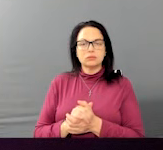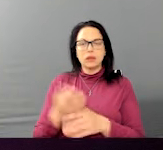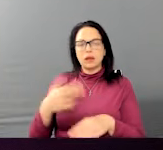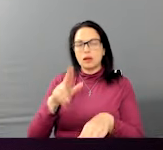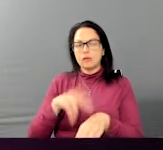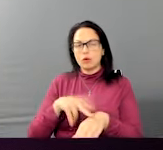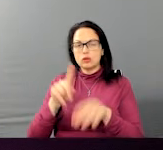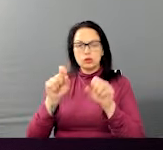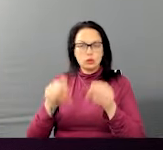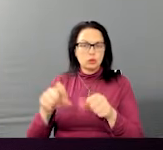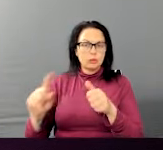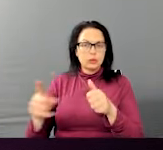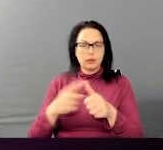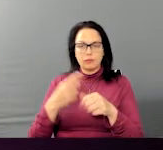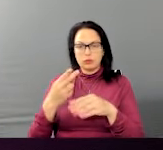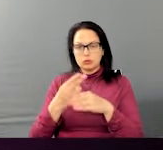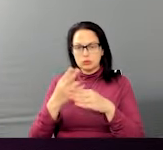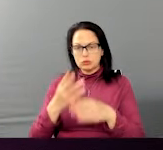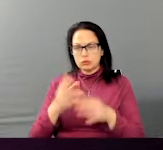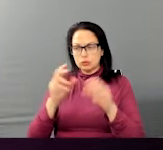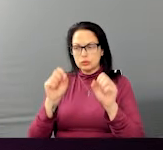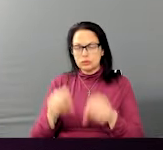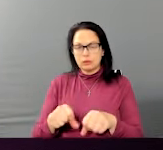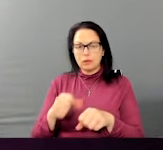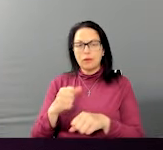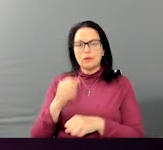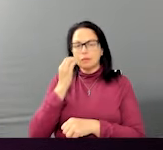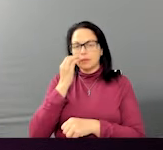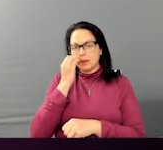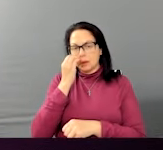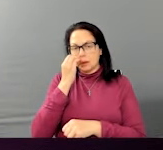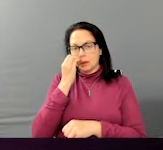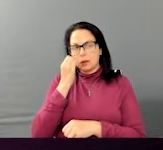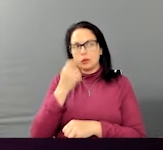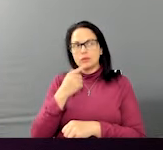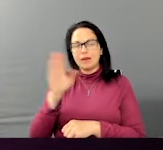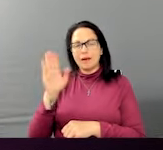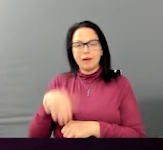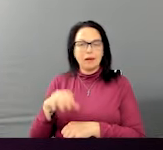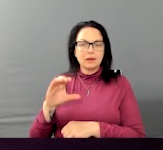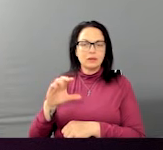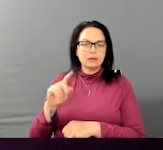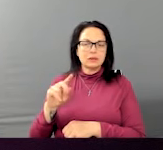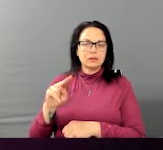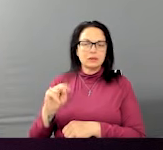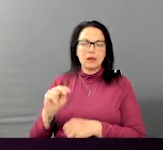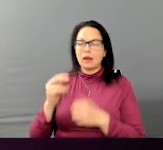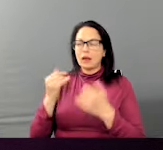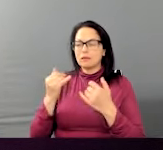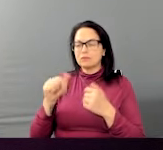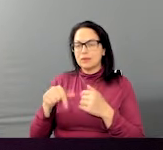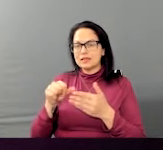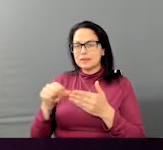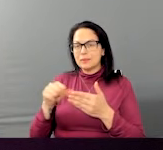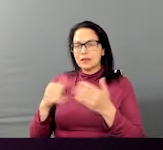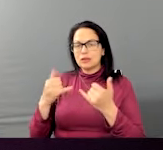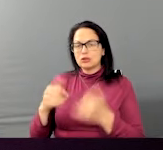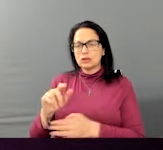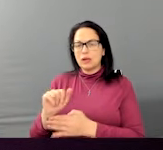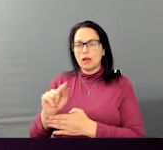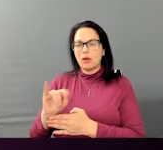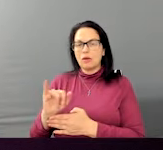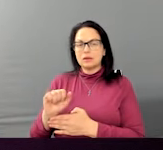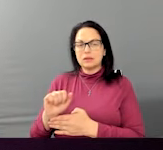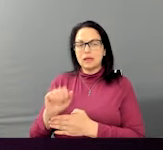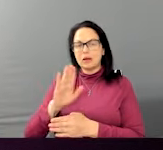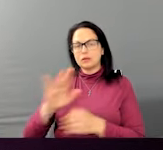first user. So you say, hey, CDN, this page is now stale. And you say, oh, by the way, can you give me that page? And so you're the